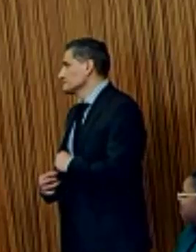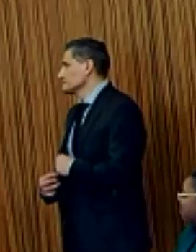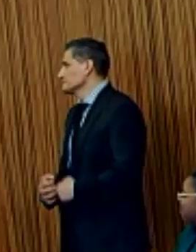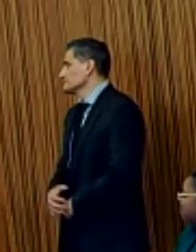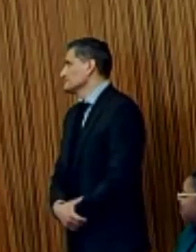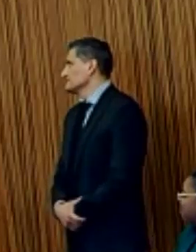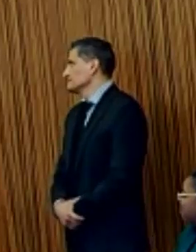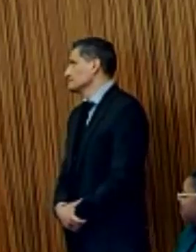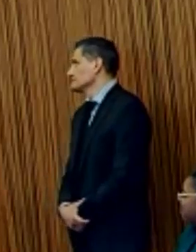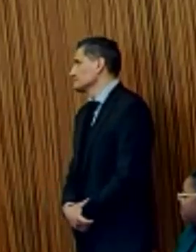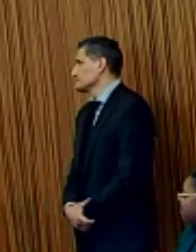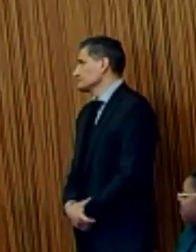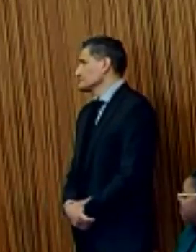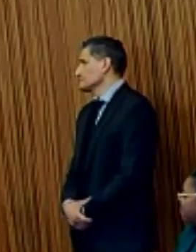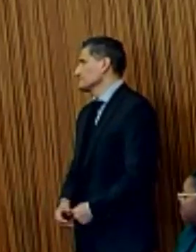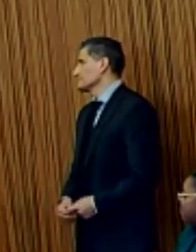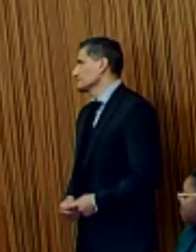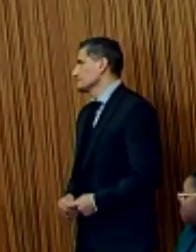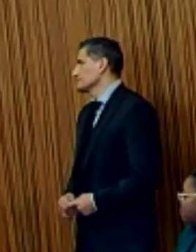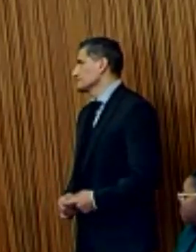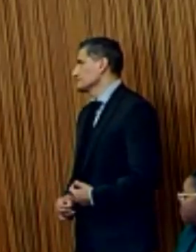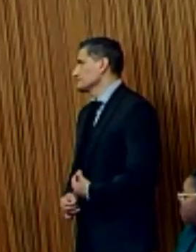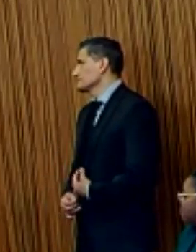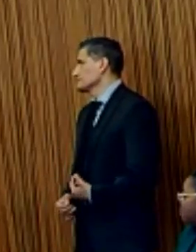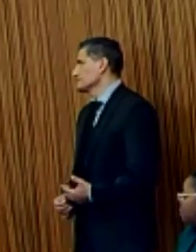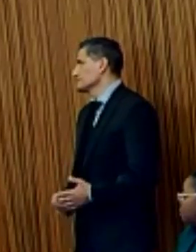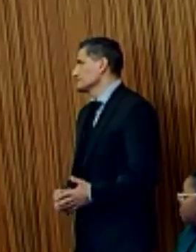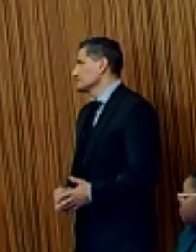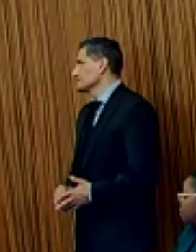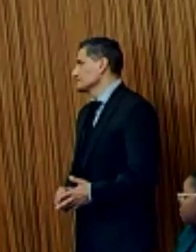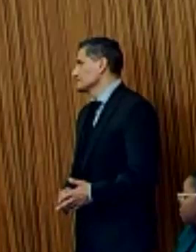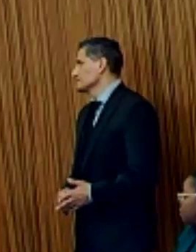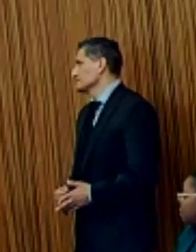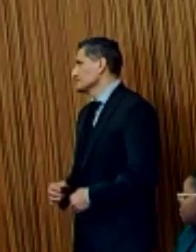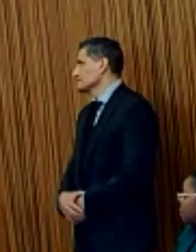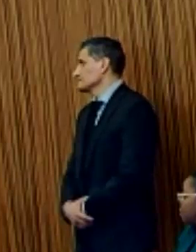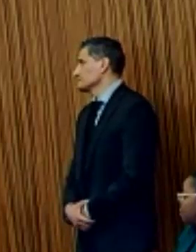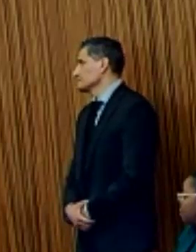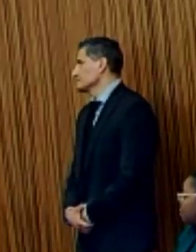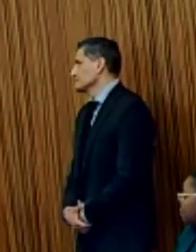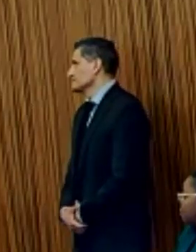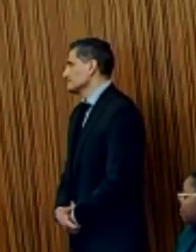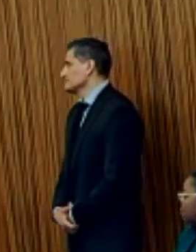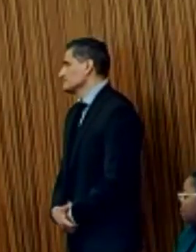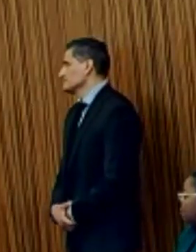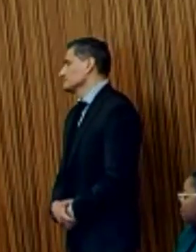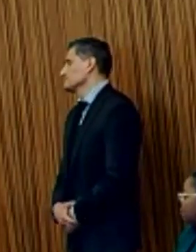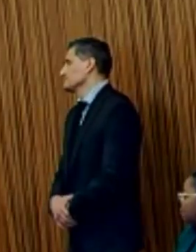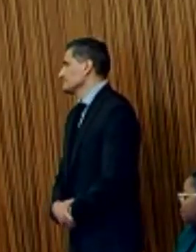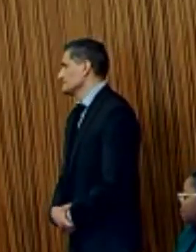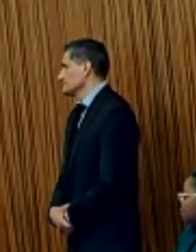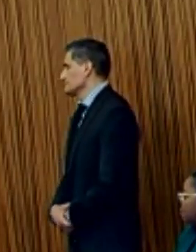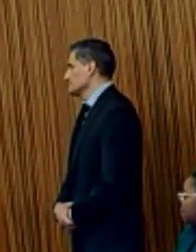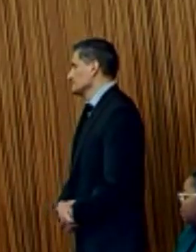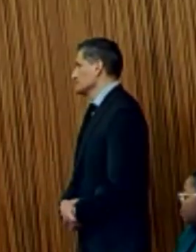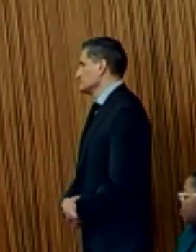transparent and with the um userfriendly bureaucracy because all my experience